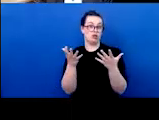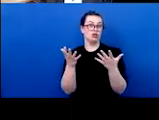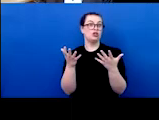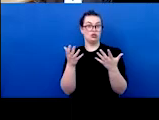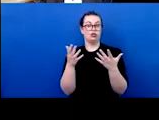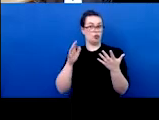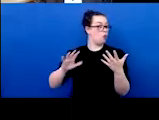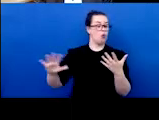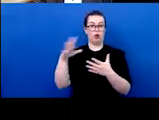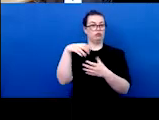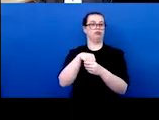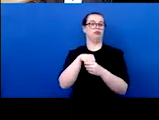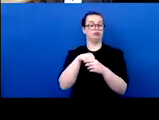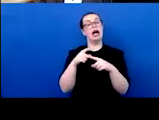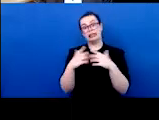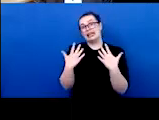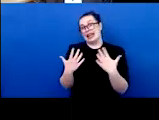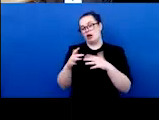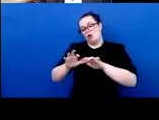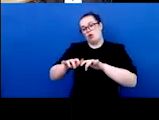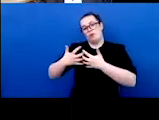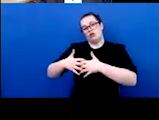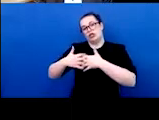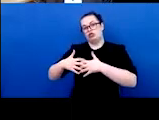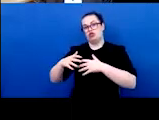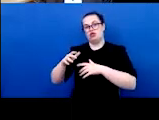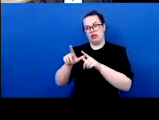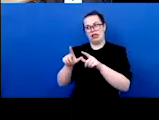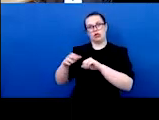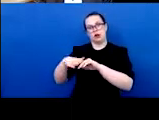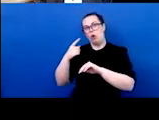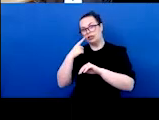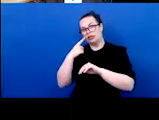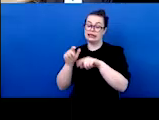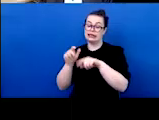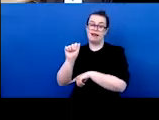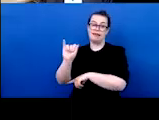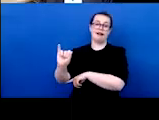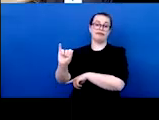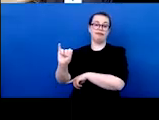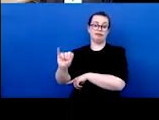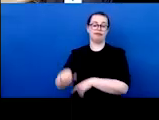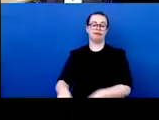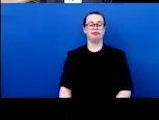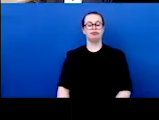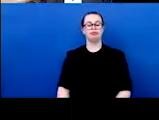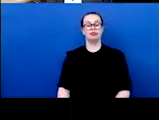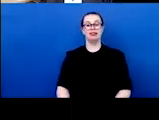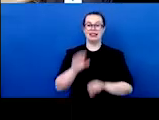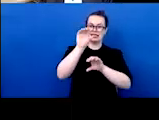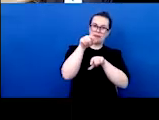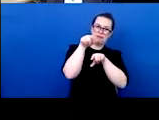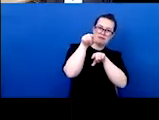in computational linguistics, NLP, and AI. So parallelism and redundancy